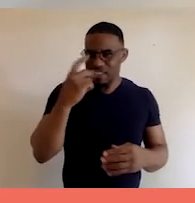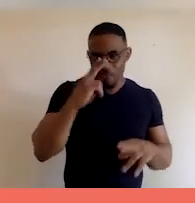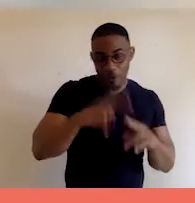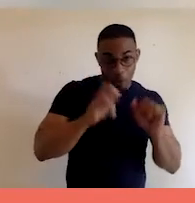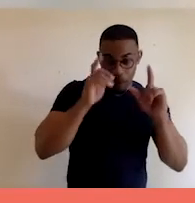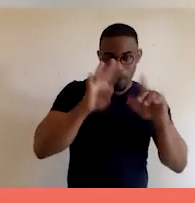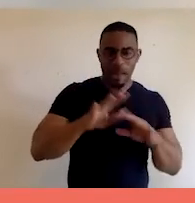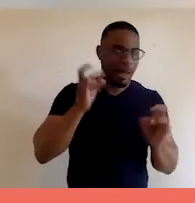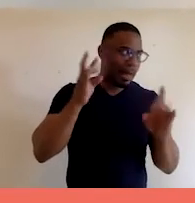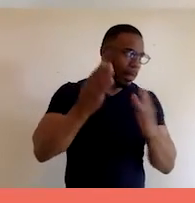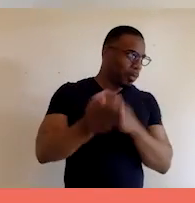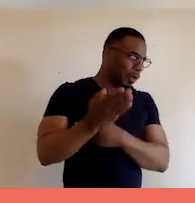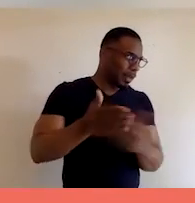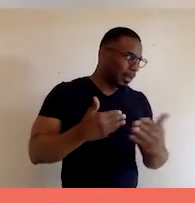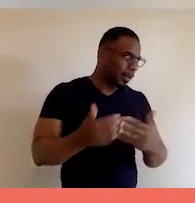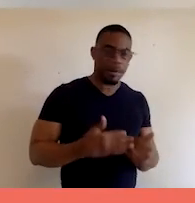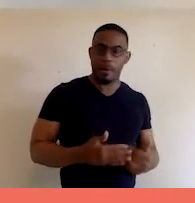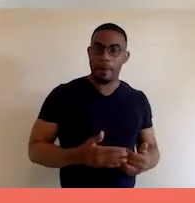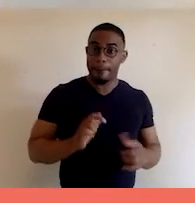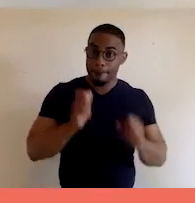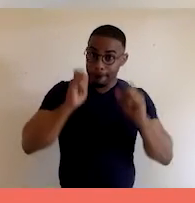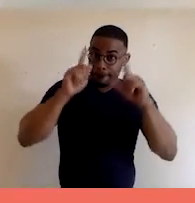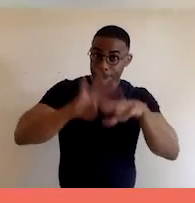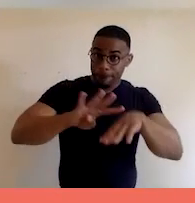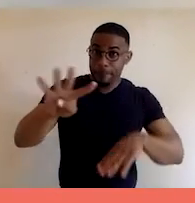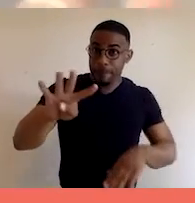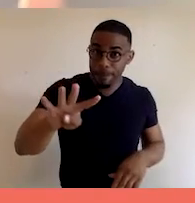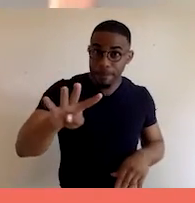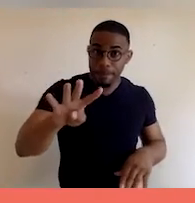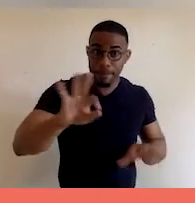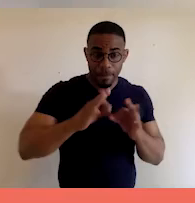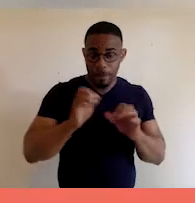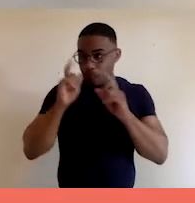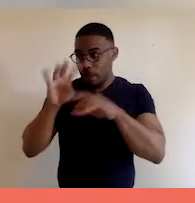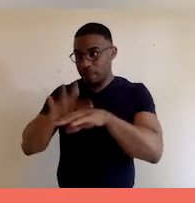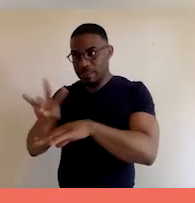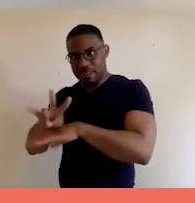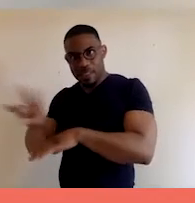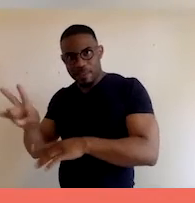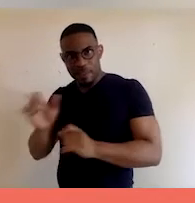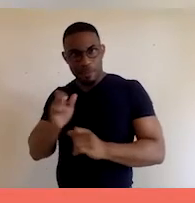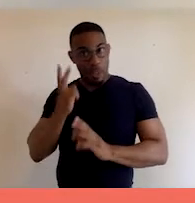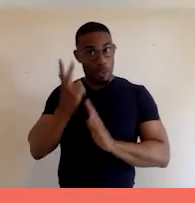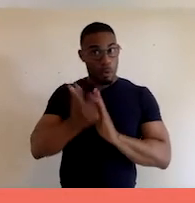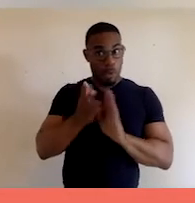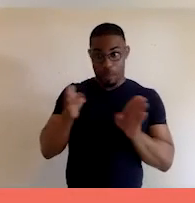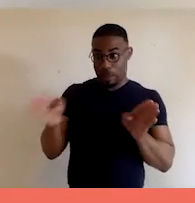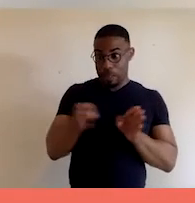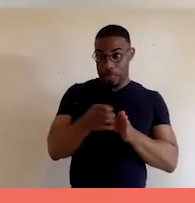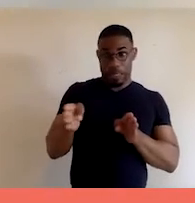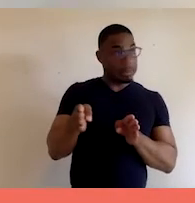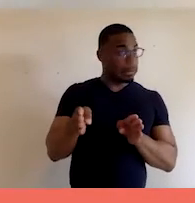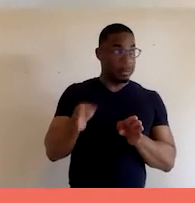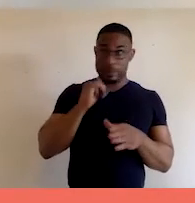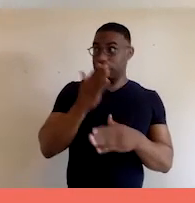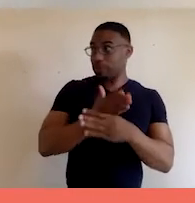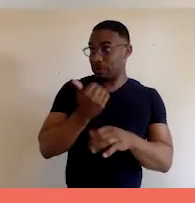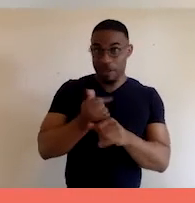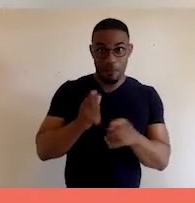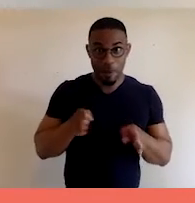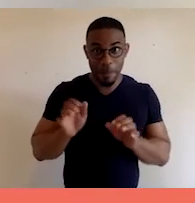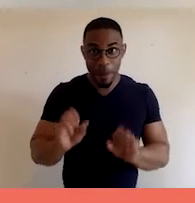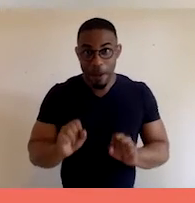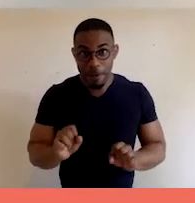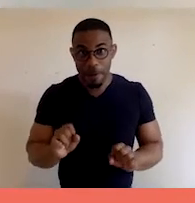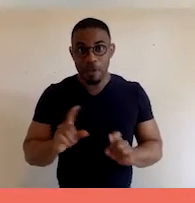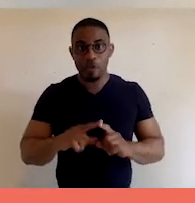to wake up at 4. I hate mornings. When I wake up at 4, my family wakes up at 7. That gives me 3 hours that are uninterrupted in every way